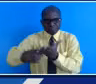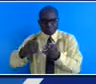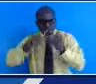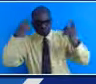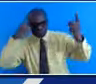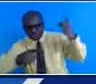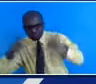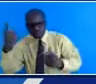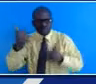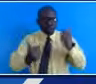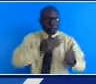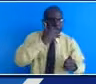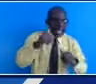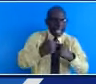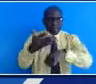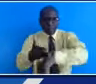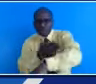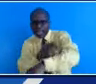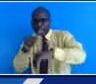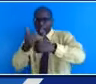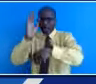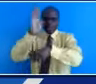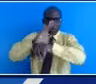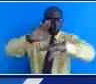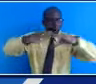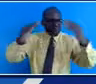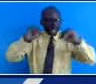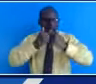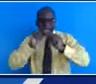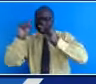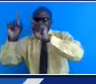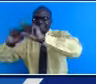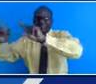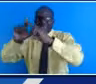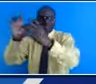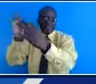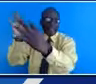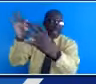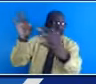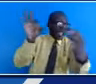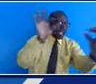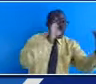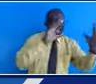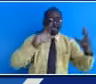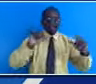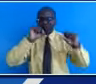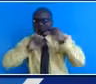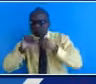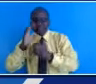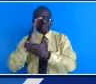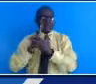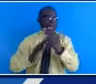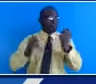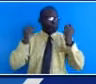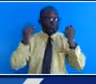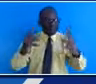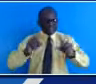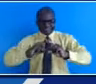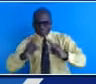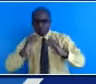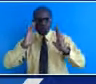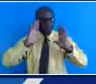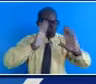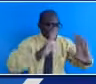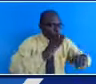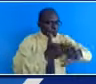they reopen through phase one and into phase two. And we'll meet continuously to see if there are ways for the county to be helpful, ways for us to